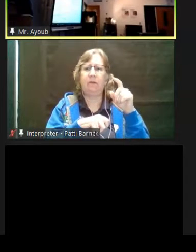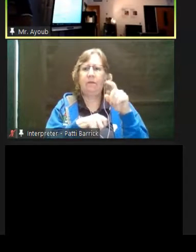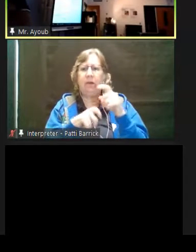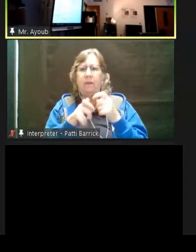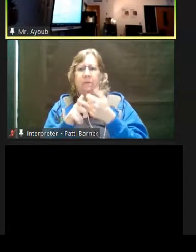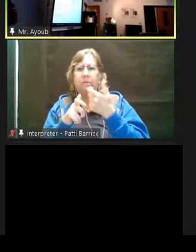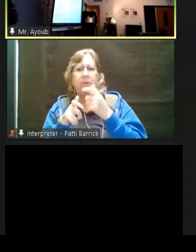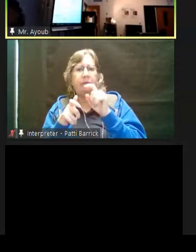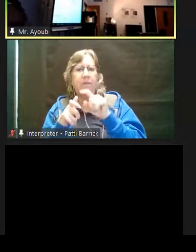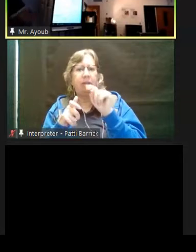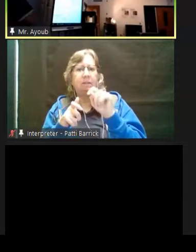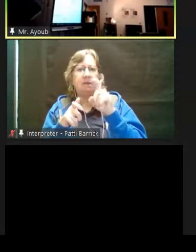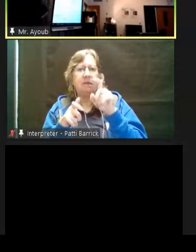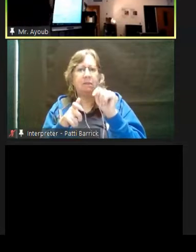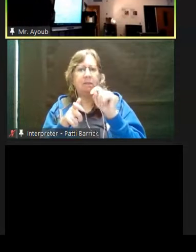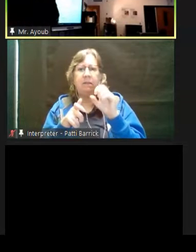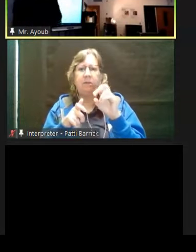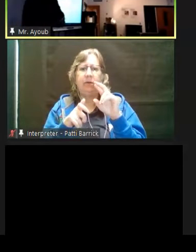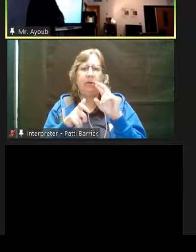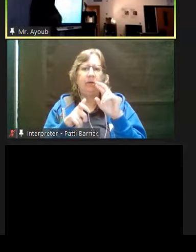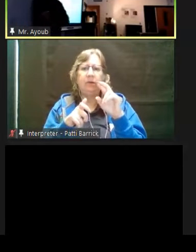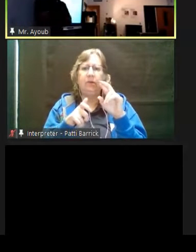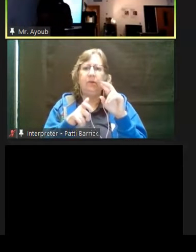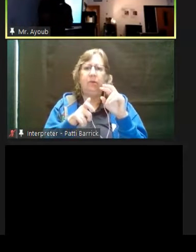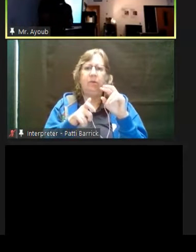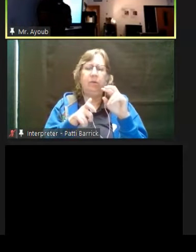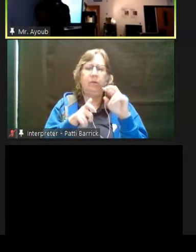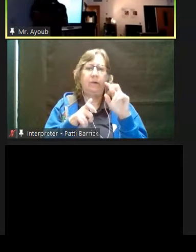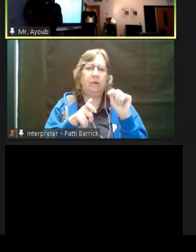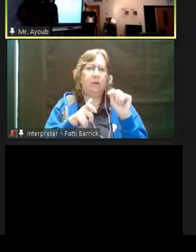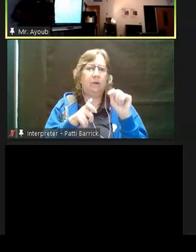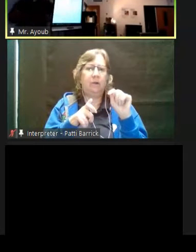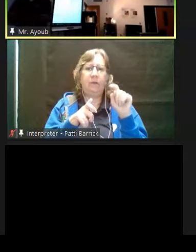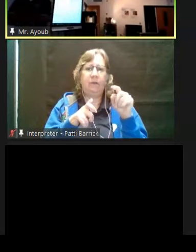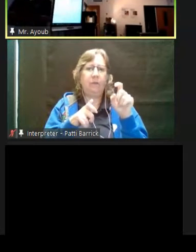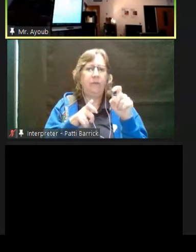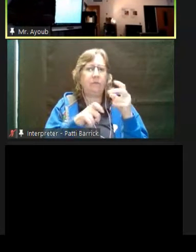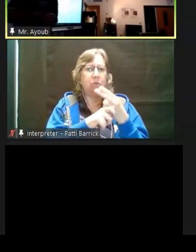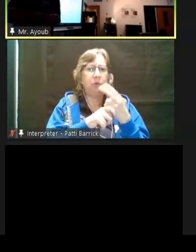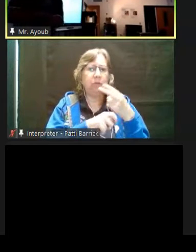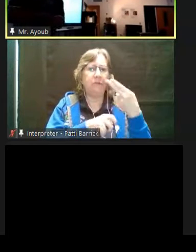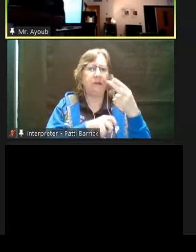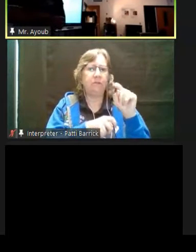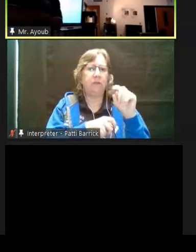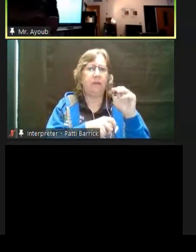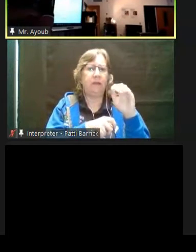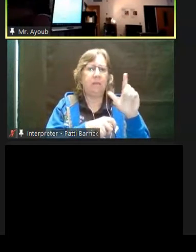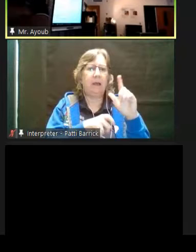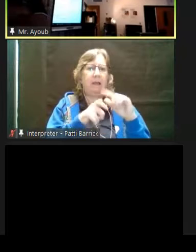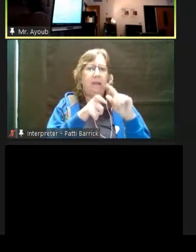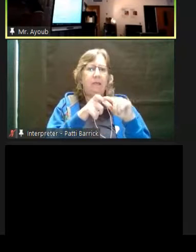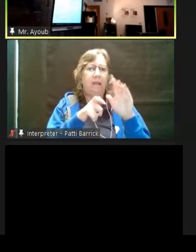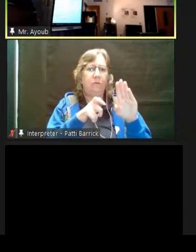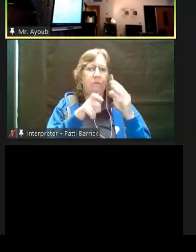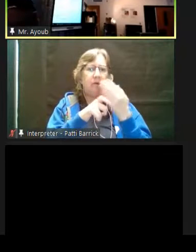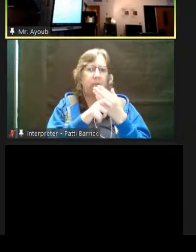.txt or .rtf. That's for Mac users. And when you say use HTML, it's going to basically have the file open up in a browser.